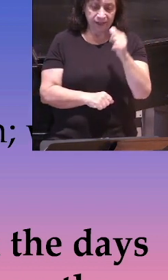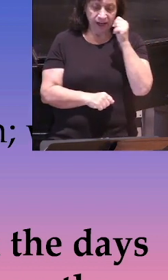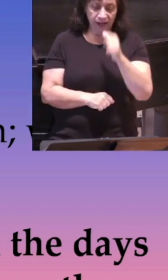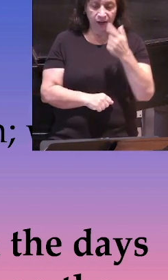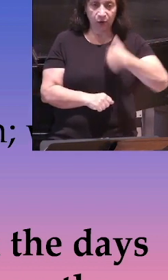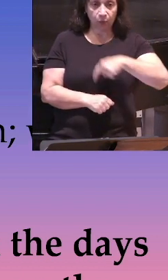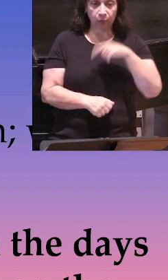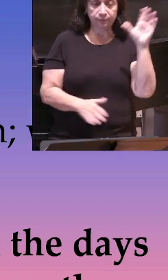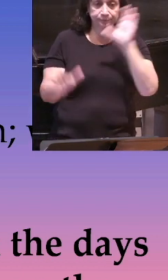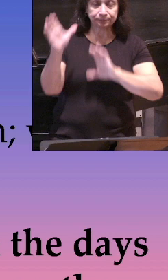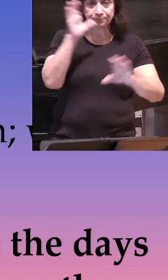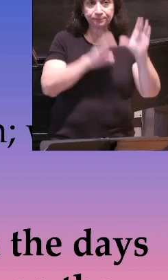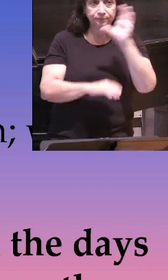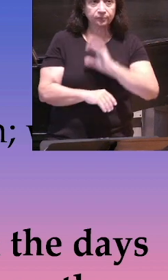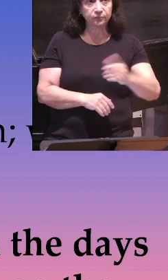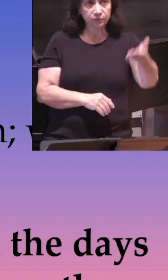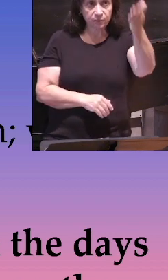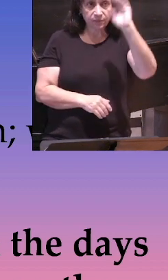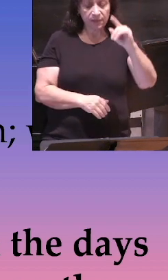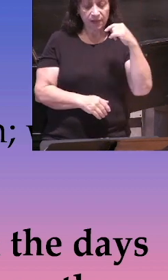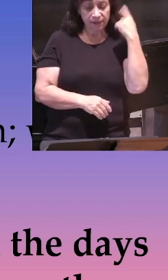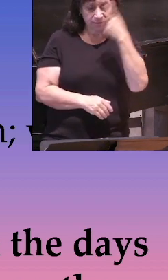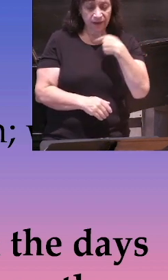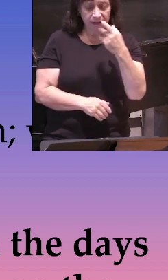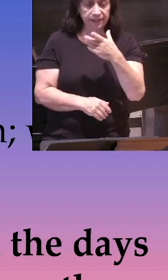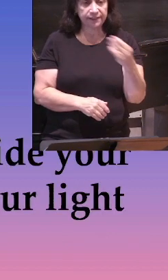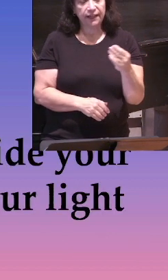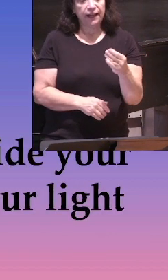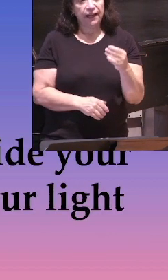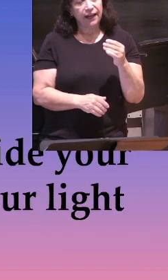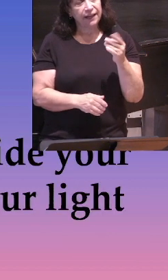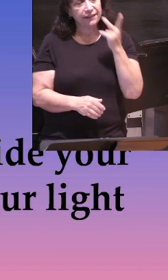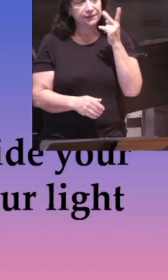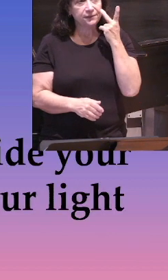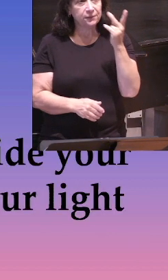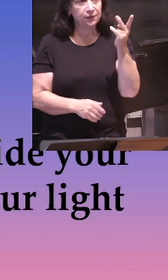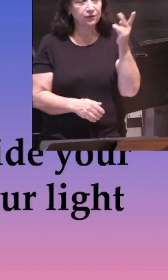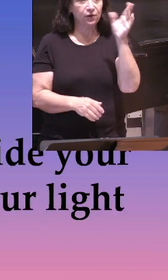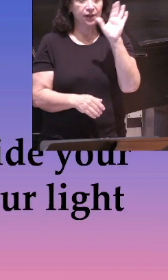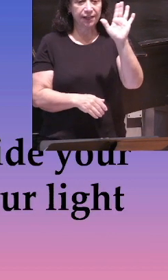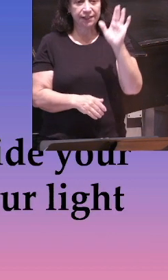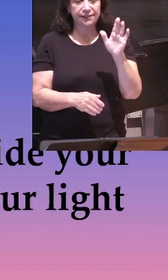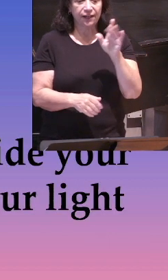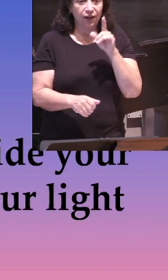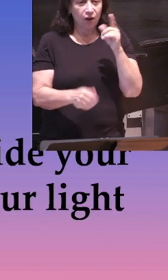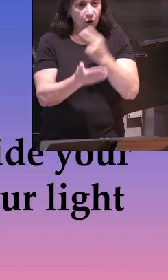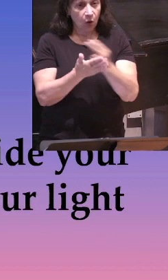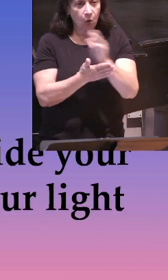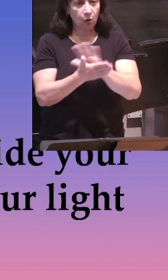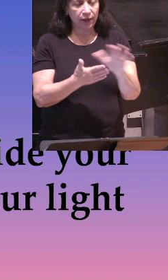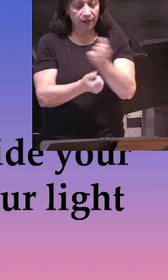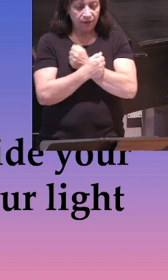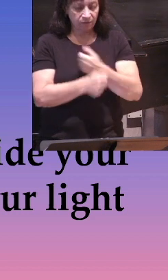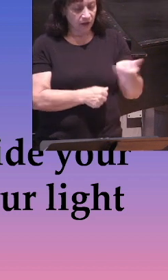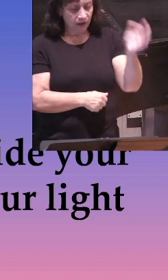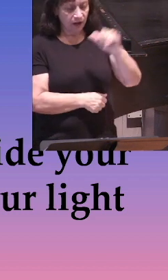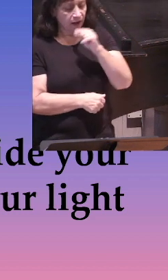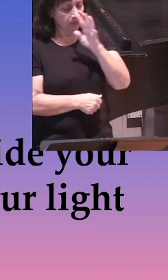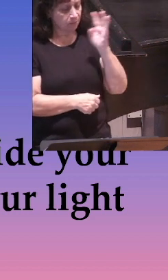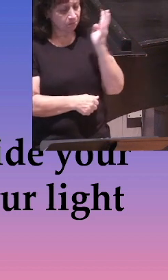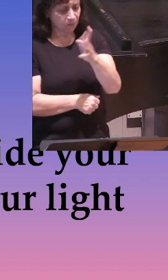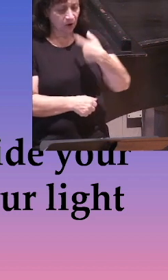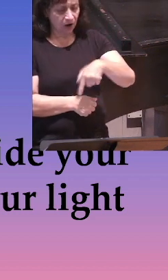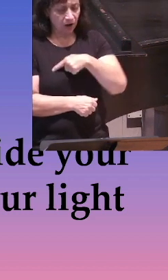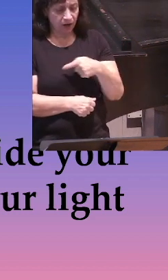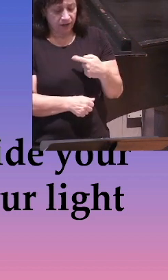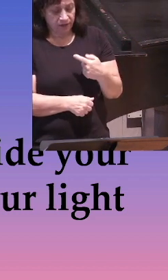we seek God's face and the assurance of God's holy love. O God, do not turn from us